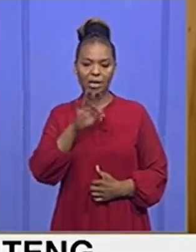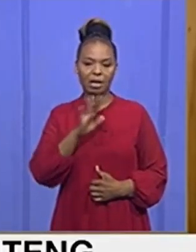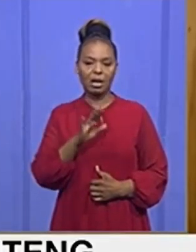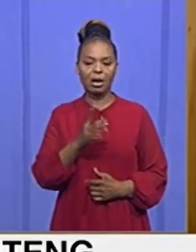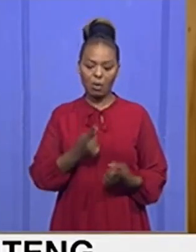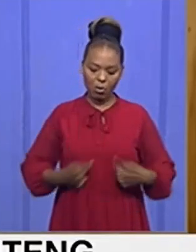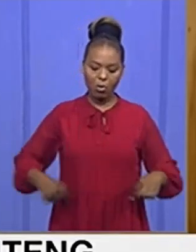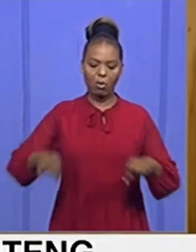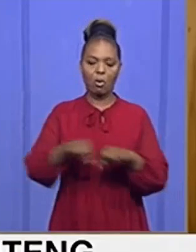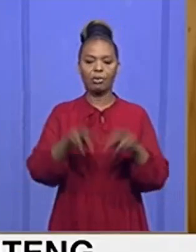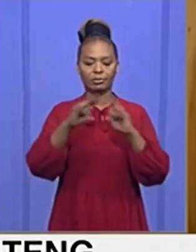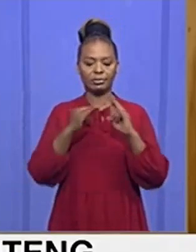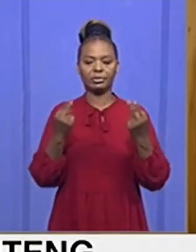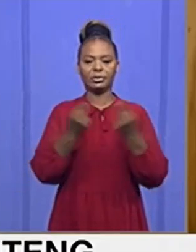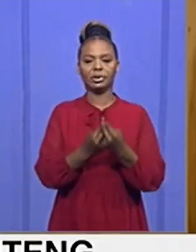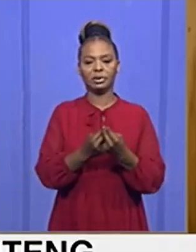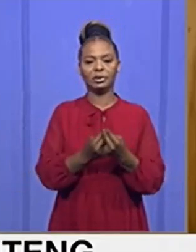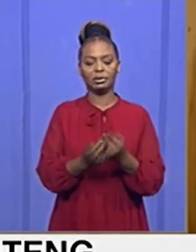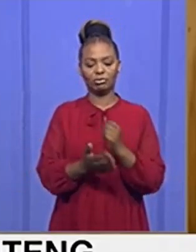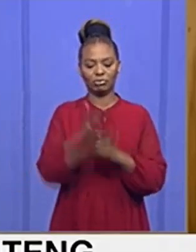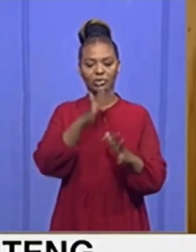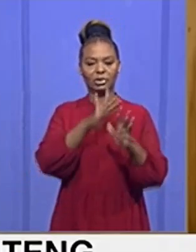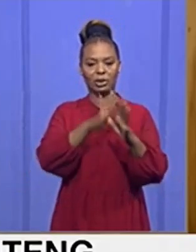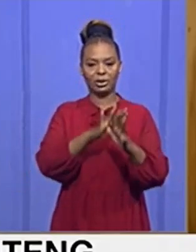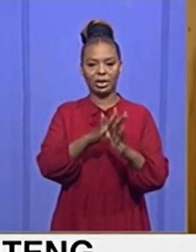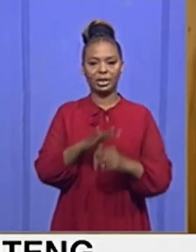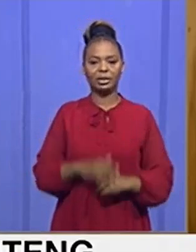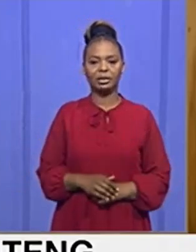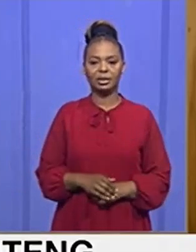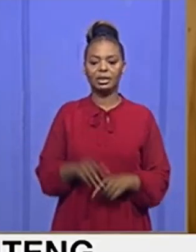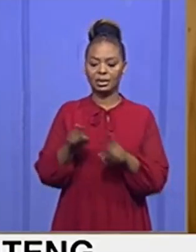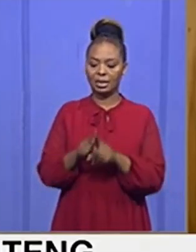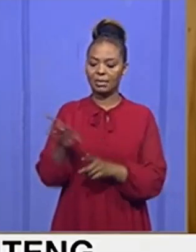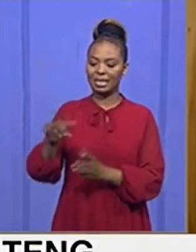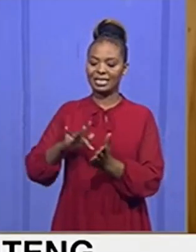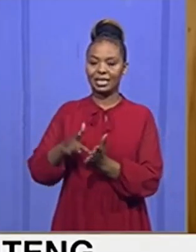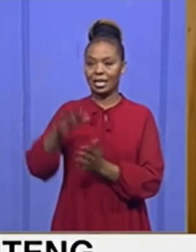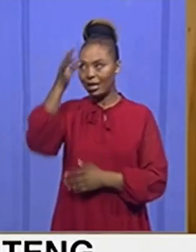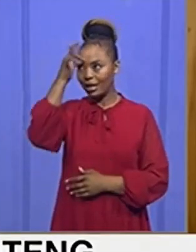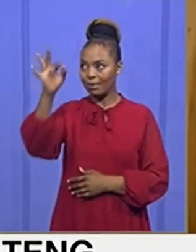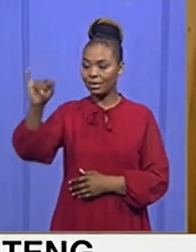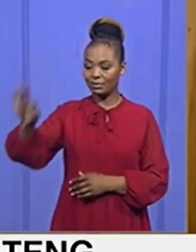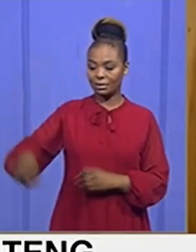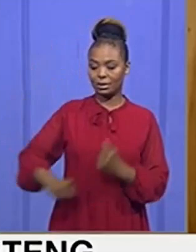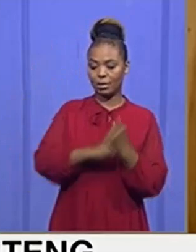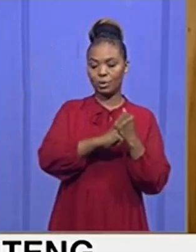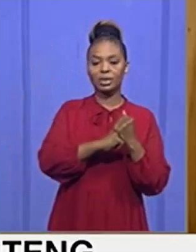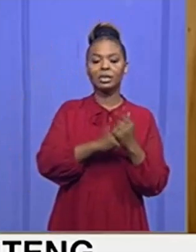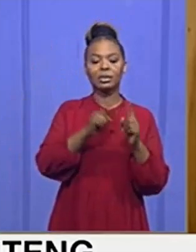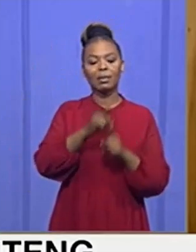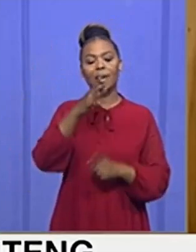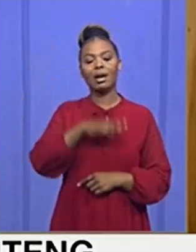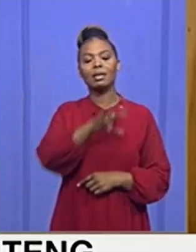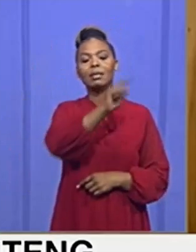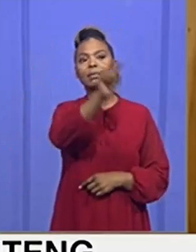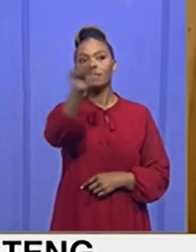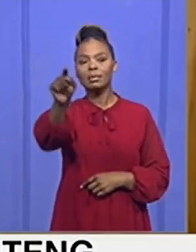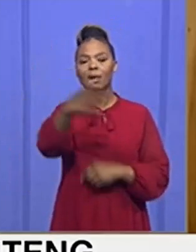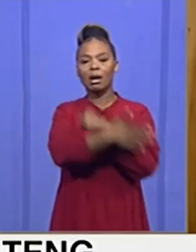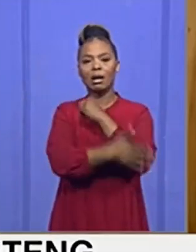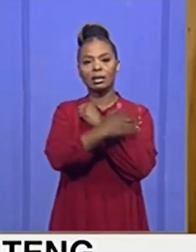eo ra support-wa ke puso ya central government e tla etsa gore le batho ba bang ba batla go